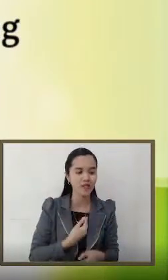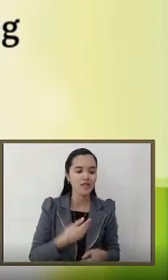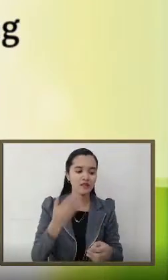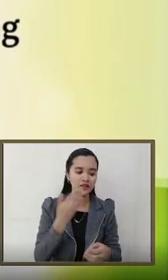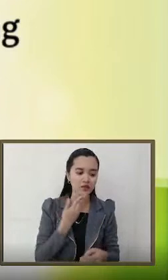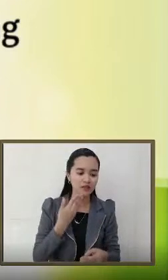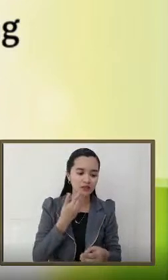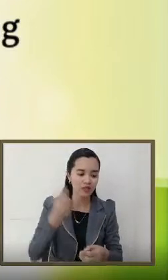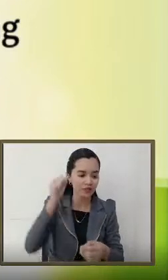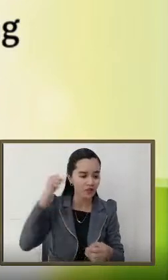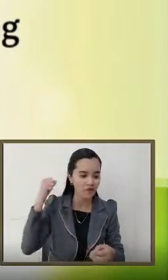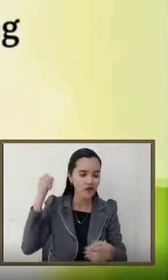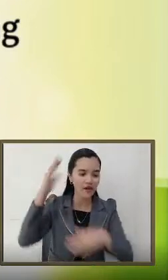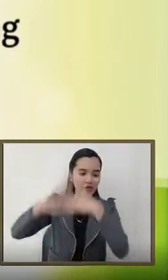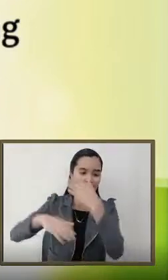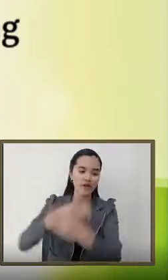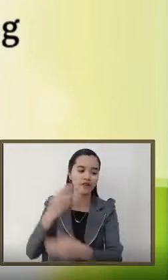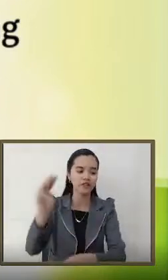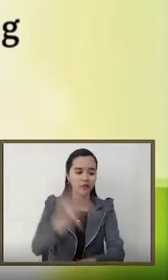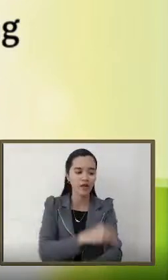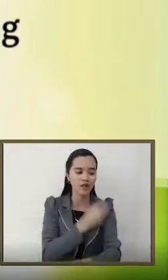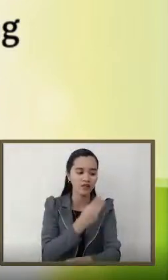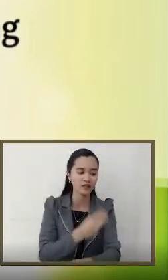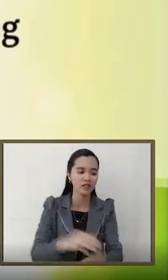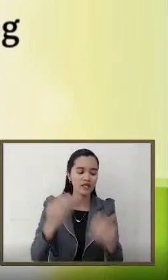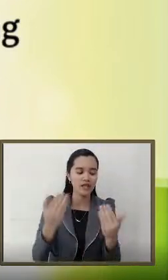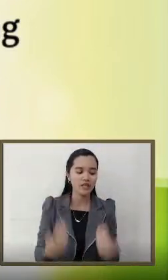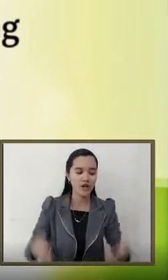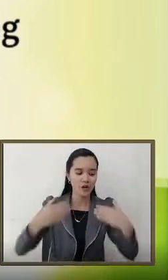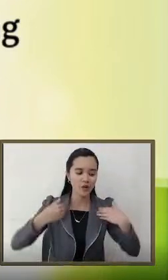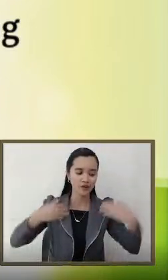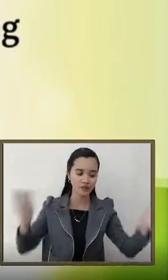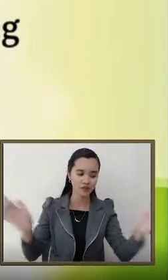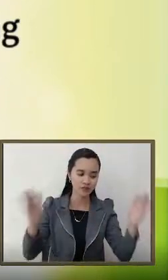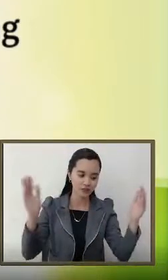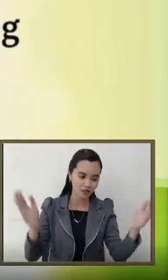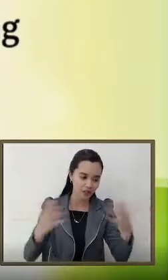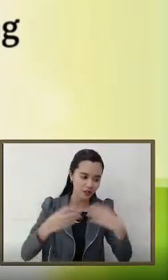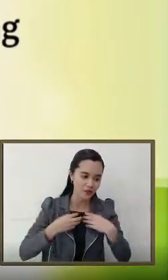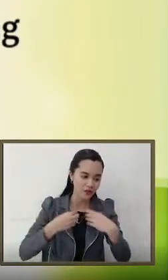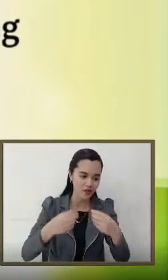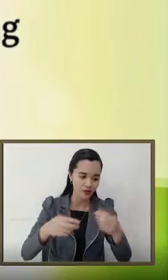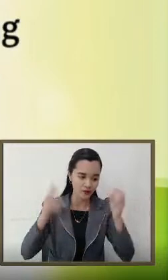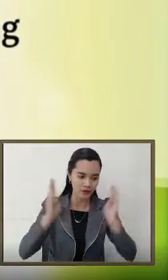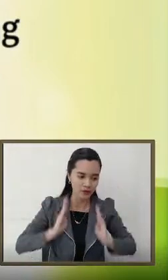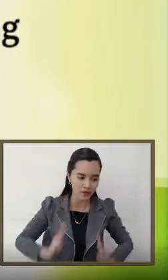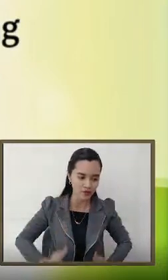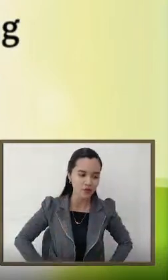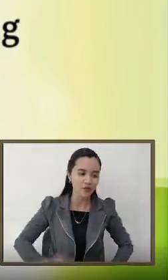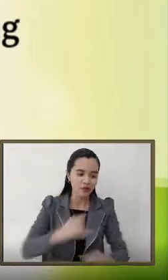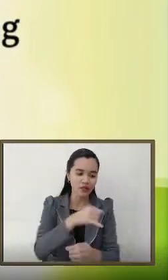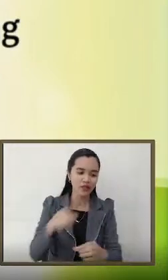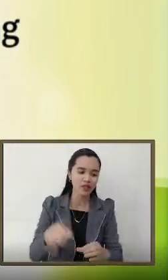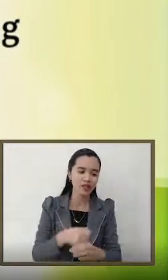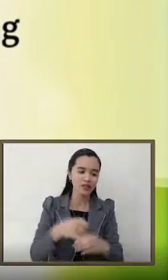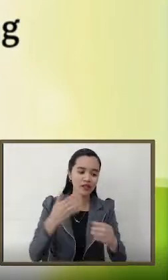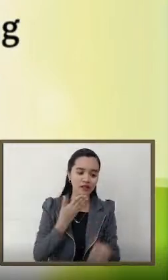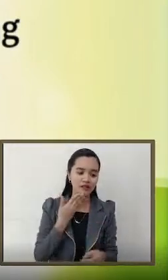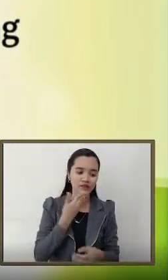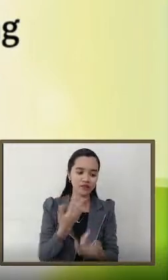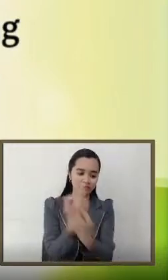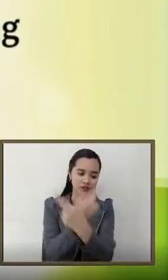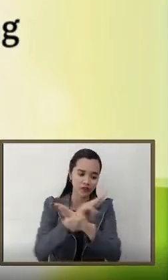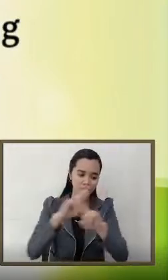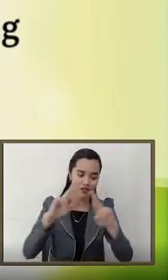me, sweet sounds of heaven's melody, as angels with a white robe join in